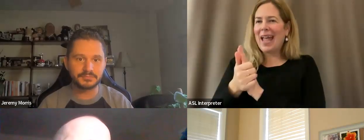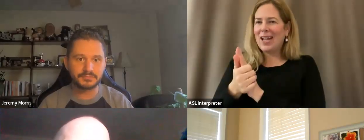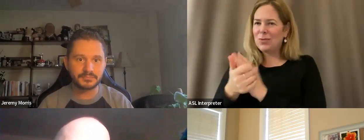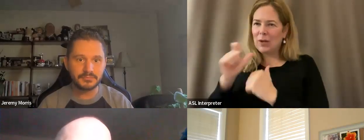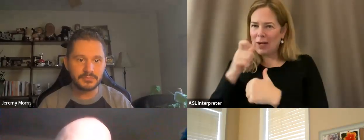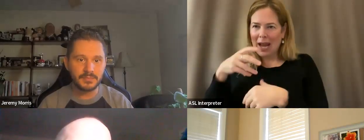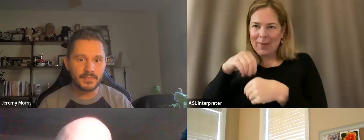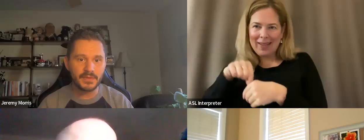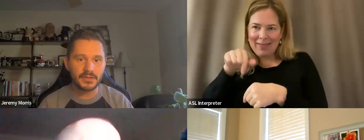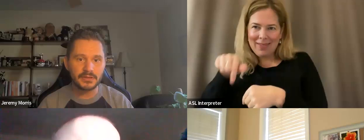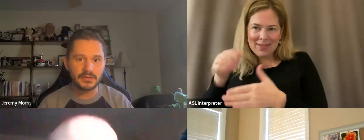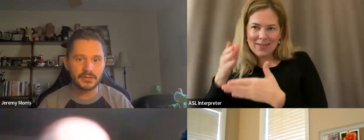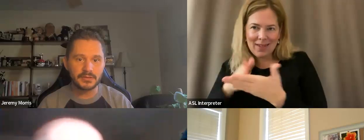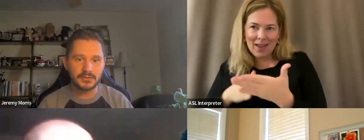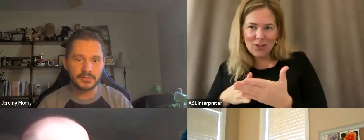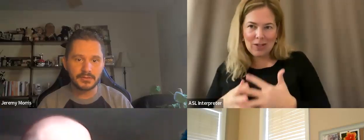section.